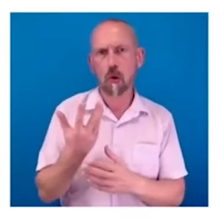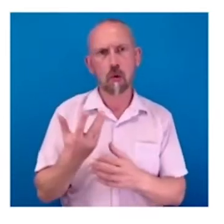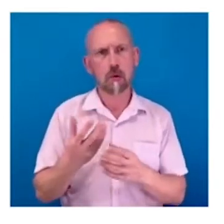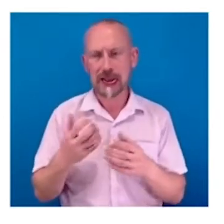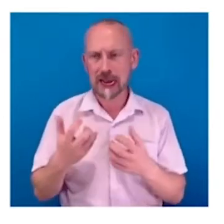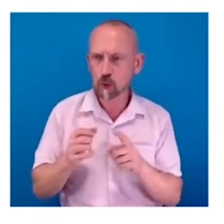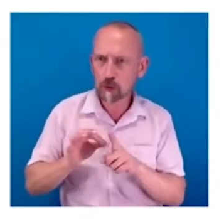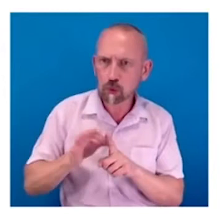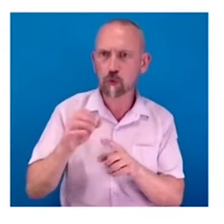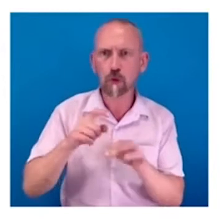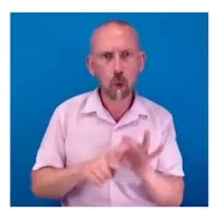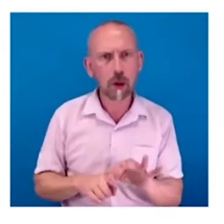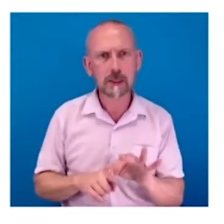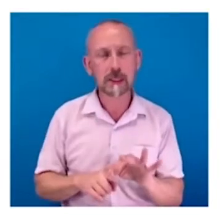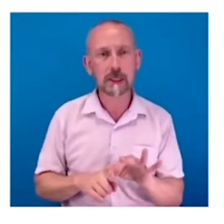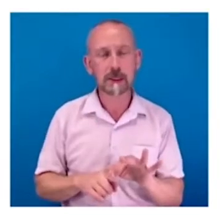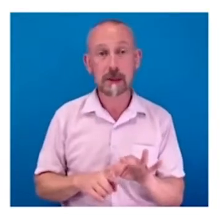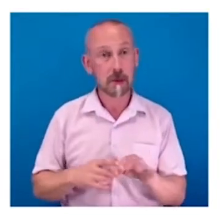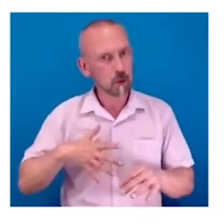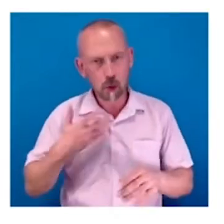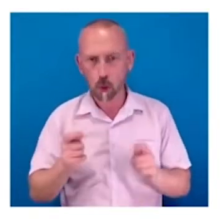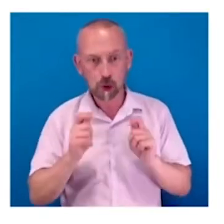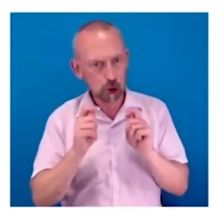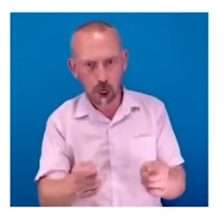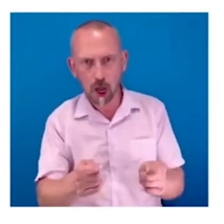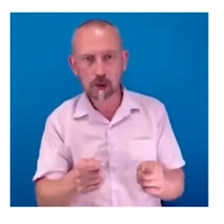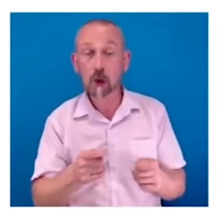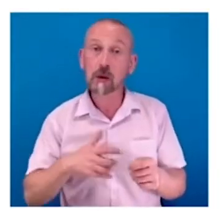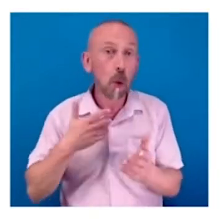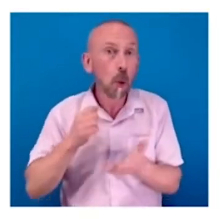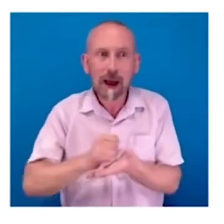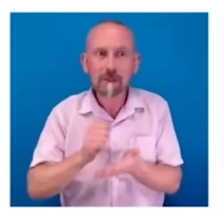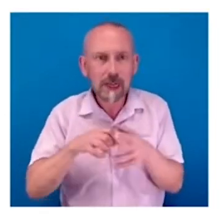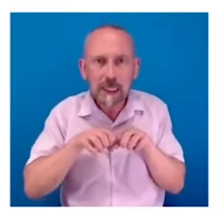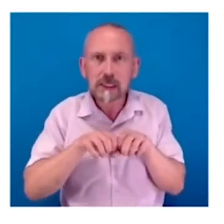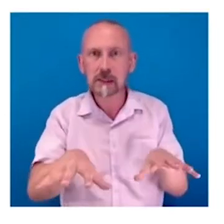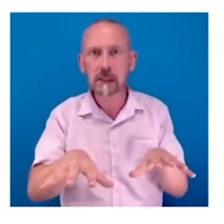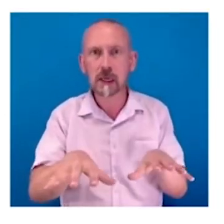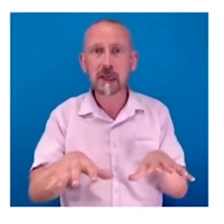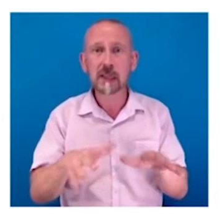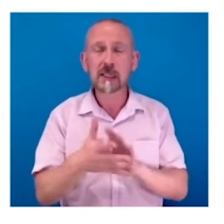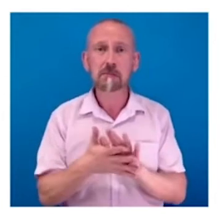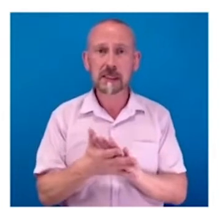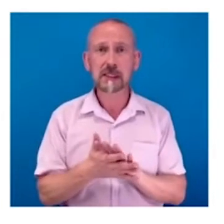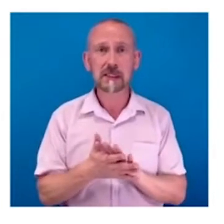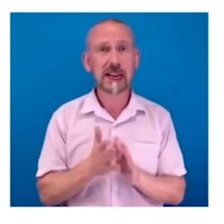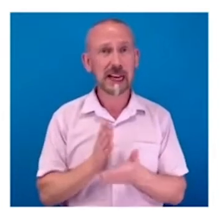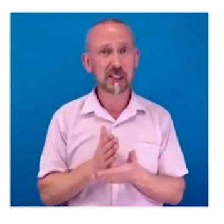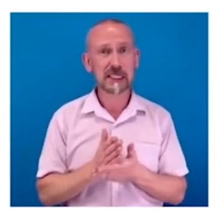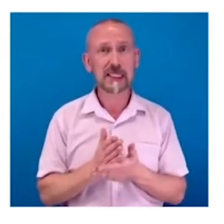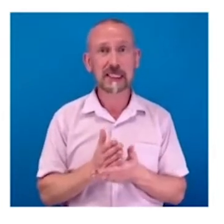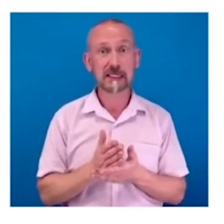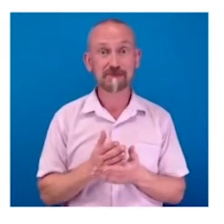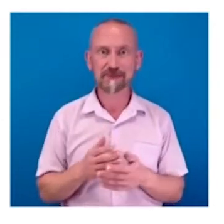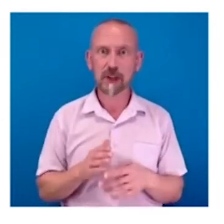users, without putting ads in front of our users? And to be honest, it took quite a while to crack the nut, because